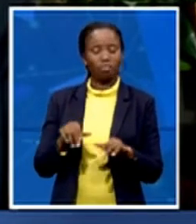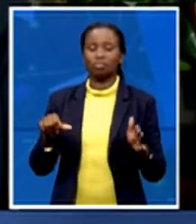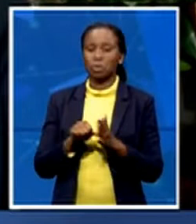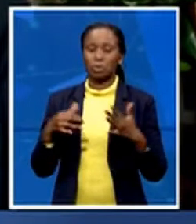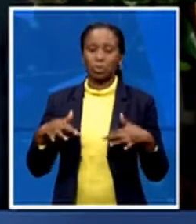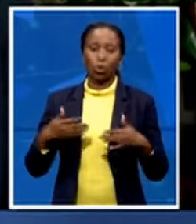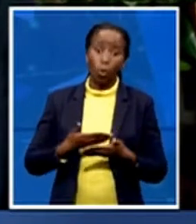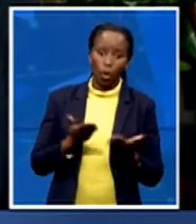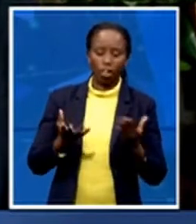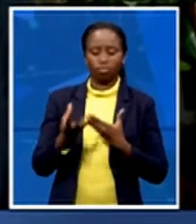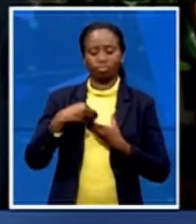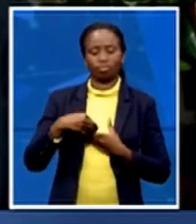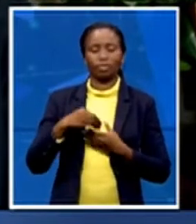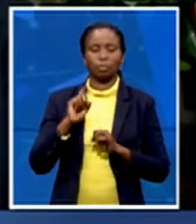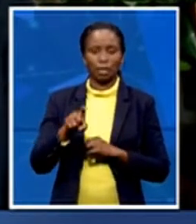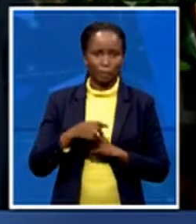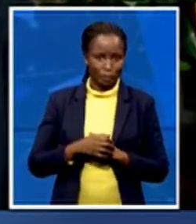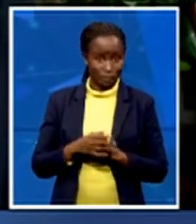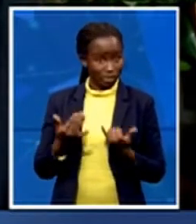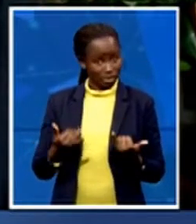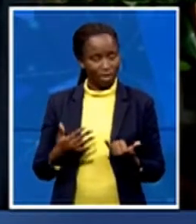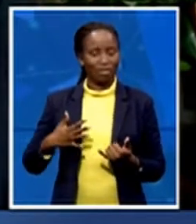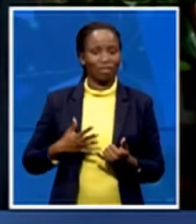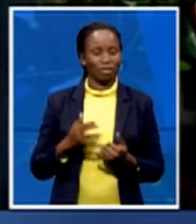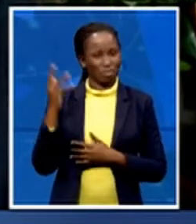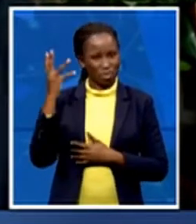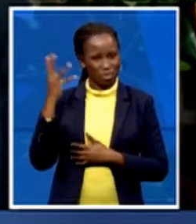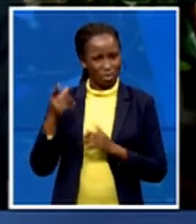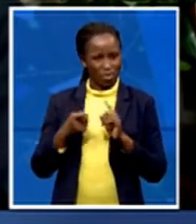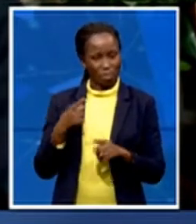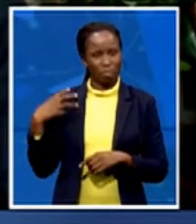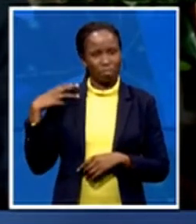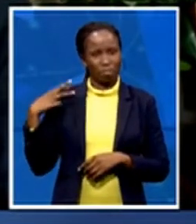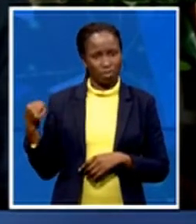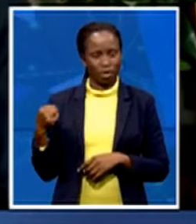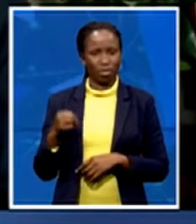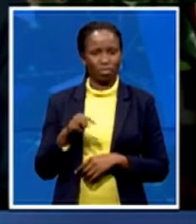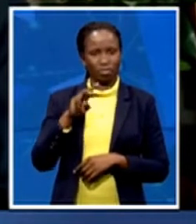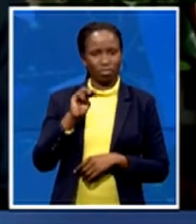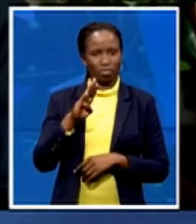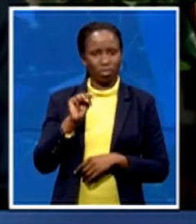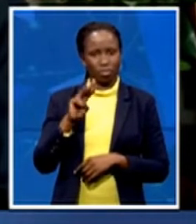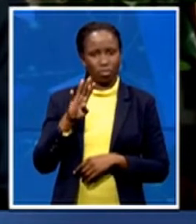the presentation from Minister Mbomba and Dr. Cloete. And thank you once again for joining us. I hand it back to you, Kayla.